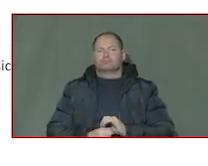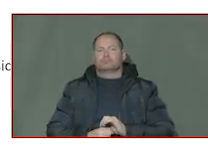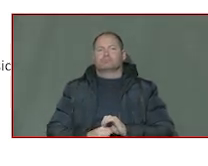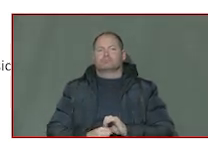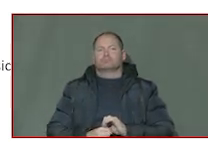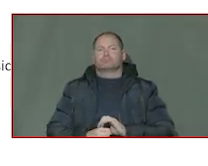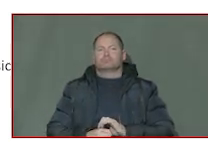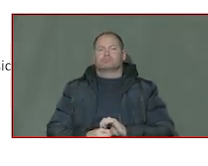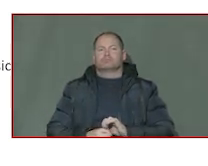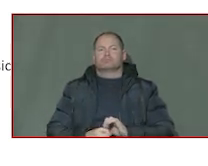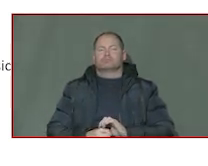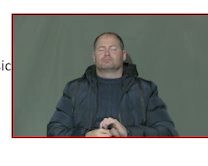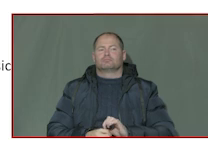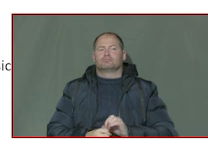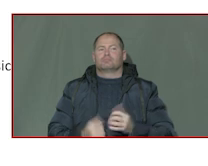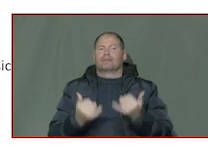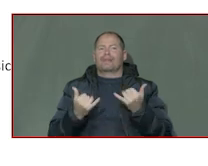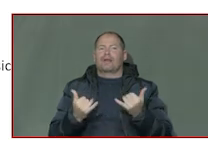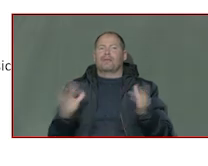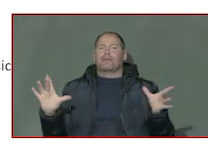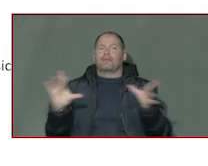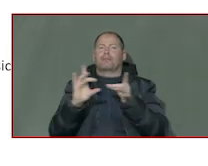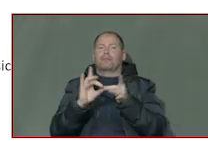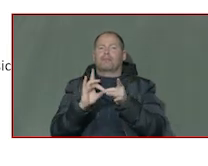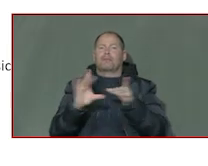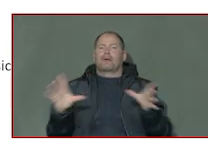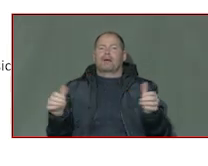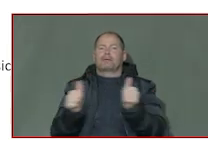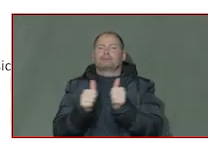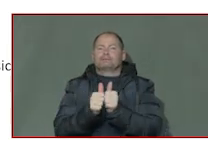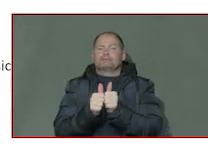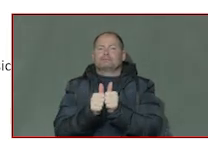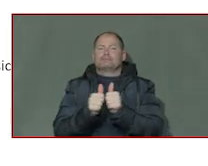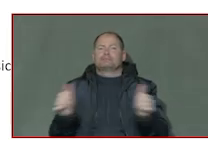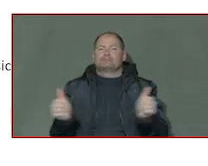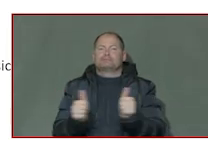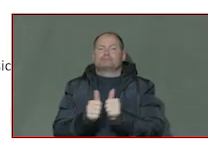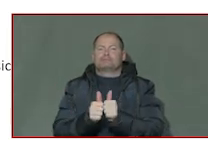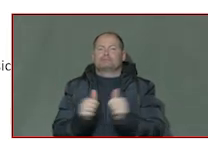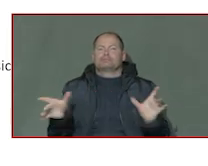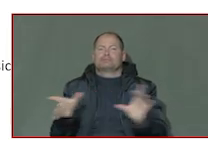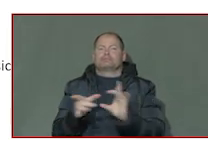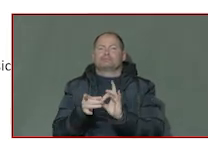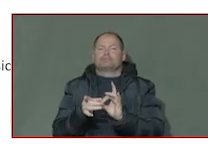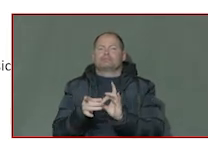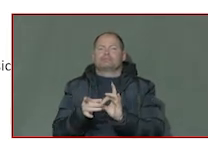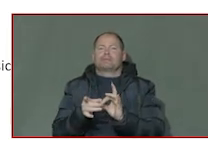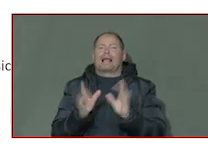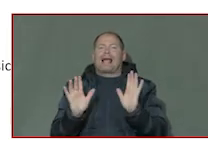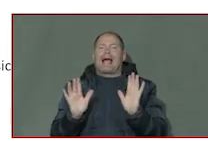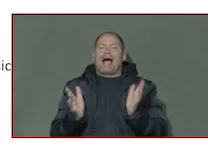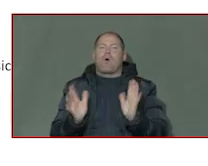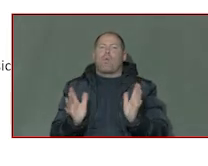Then, how are they paired? How do they bond? We know that